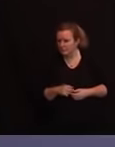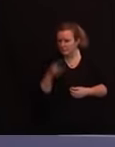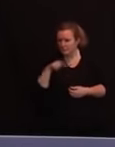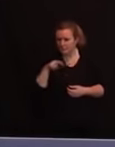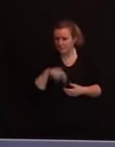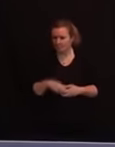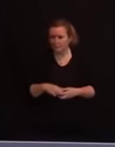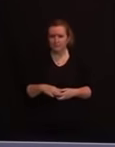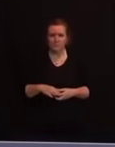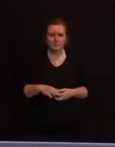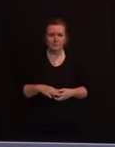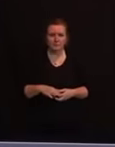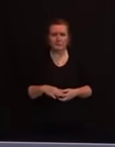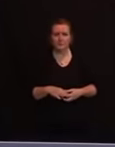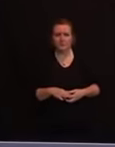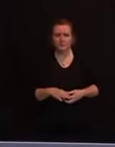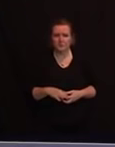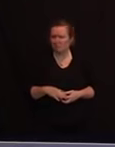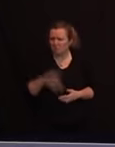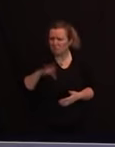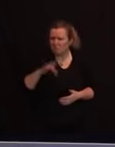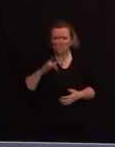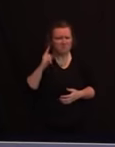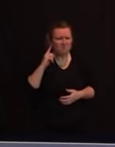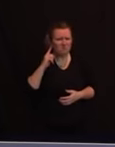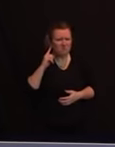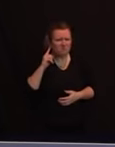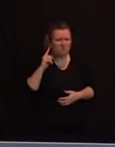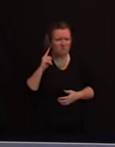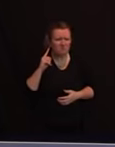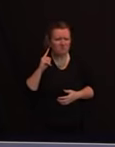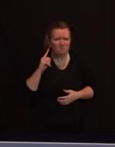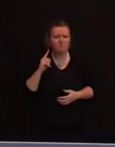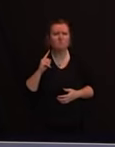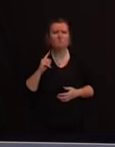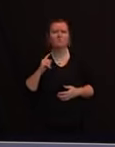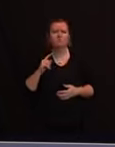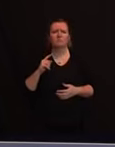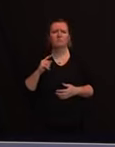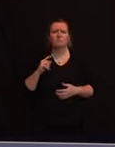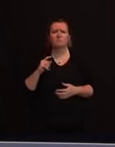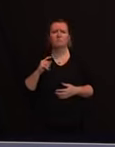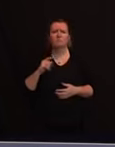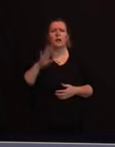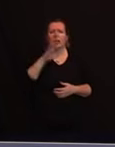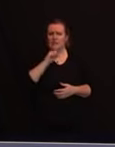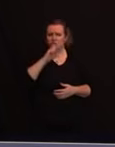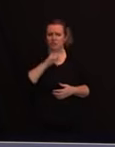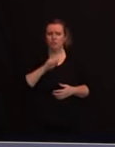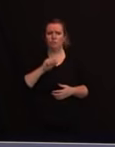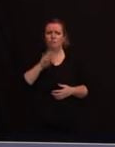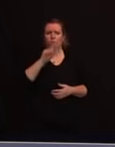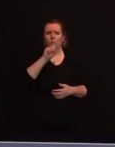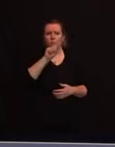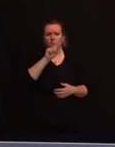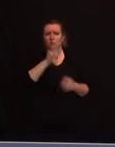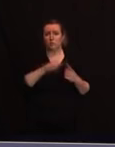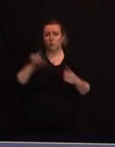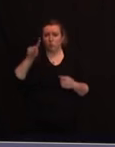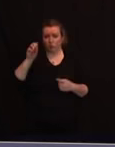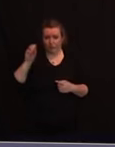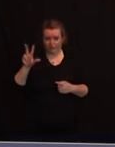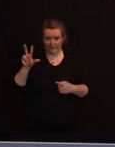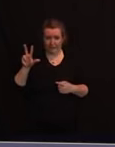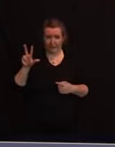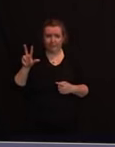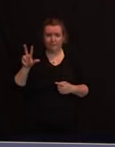I think you just shut yourself off. There you go. The range is 20 to 103 years. 1% or 13 are under the age